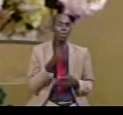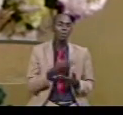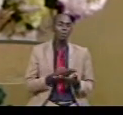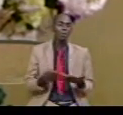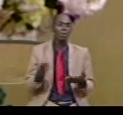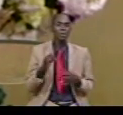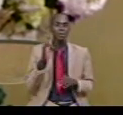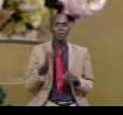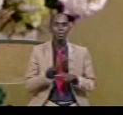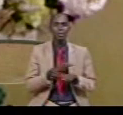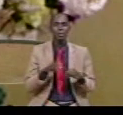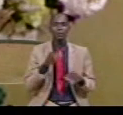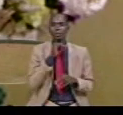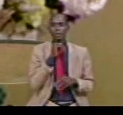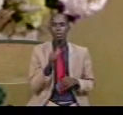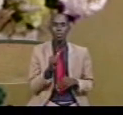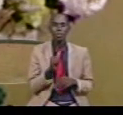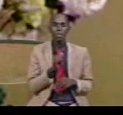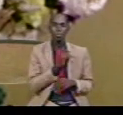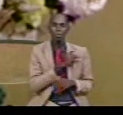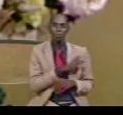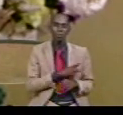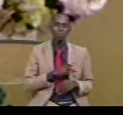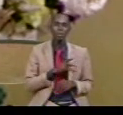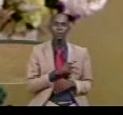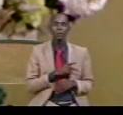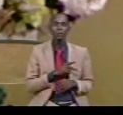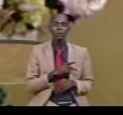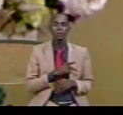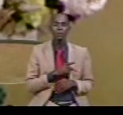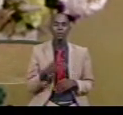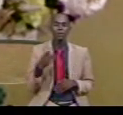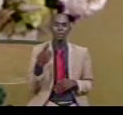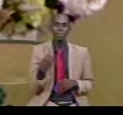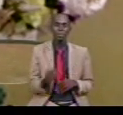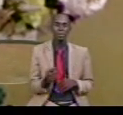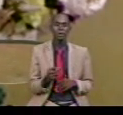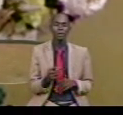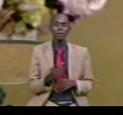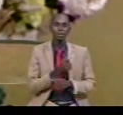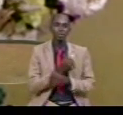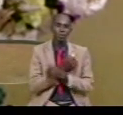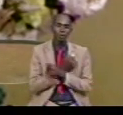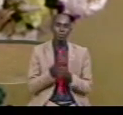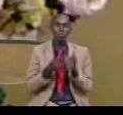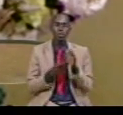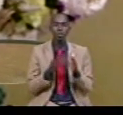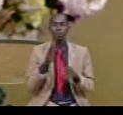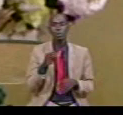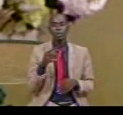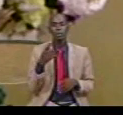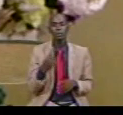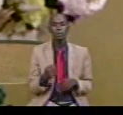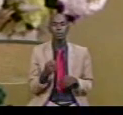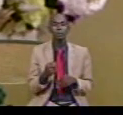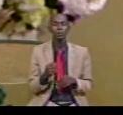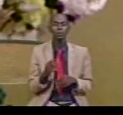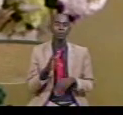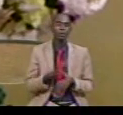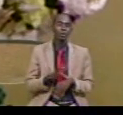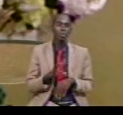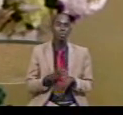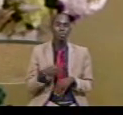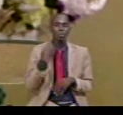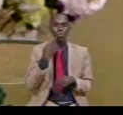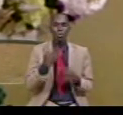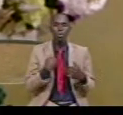appreciate the gesture by the Deeper Life Church, who have not only